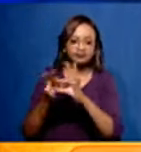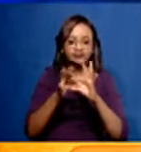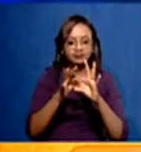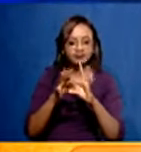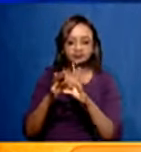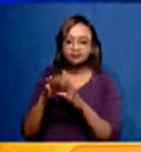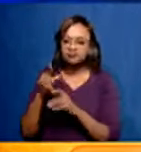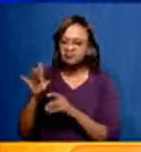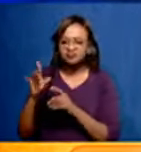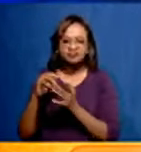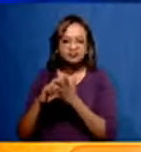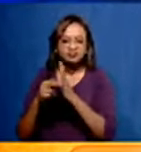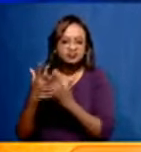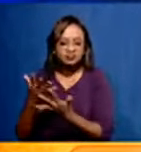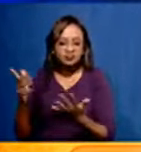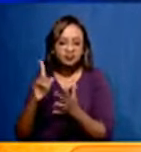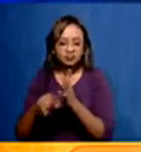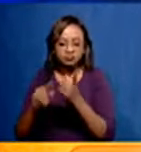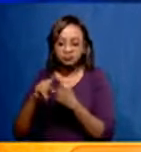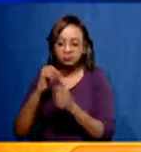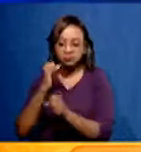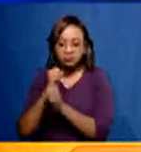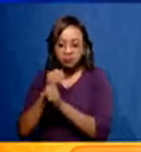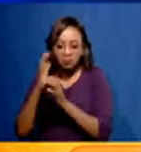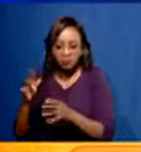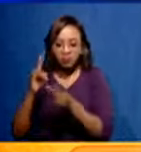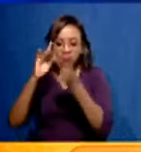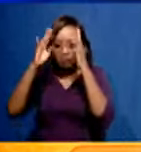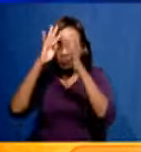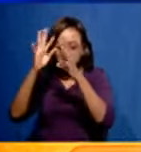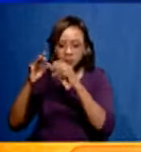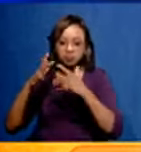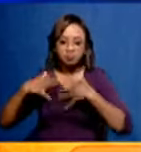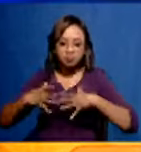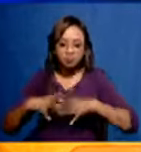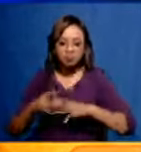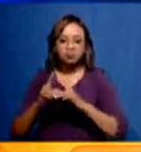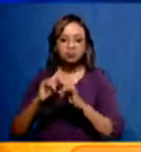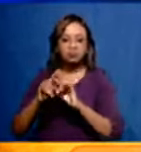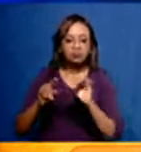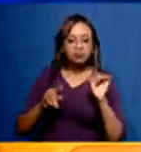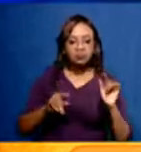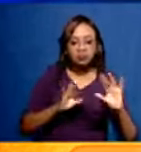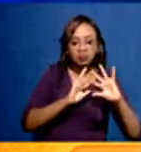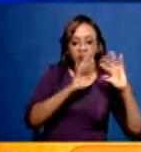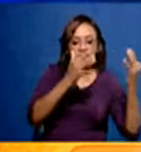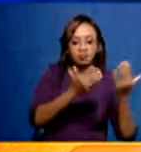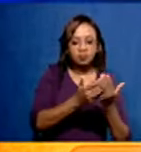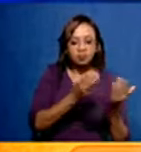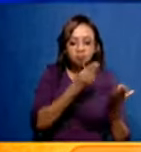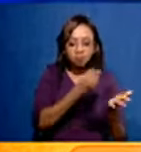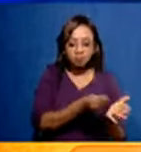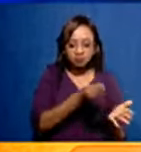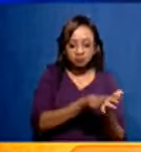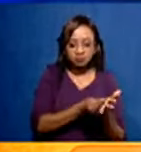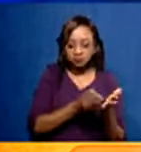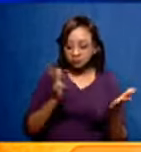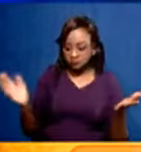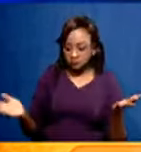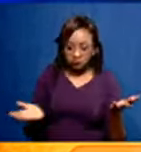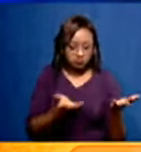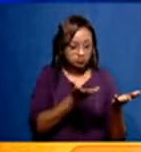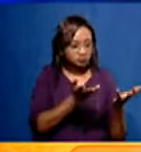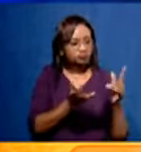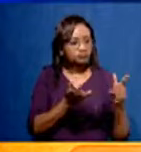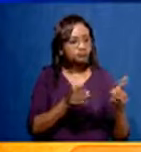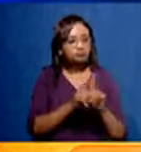the staff, the technology, the innovation, and the world of finance. Bring the University of Nairobi to the world, and at the